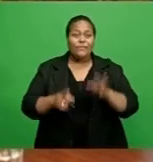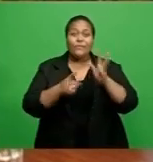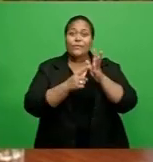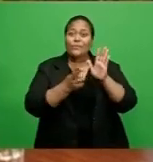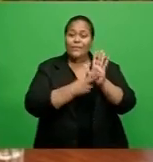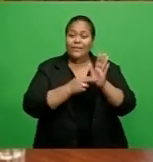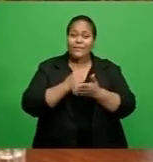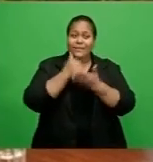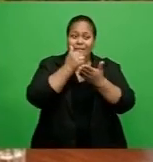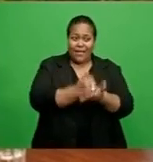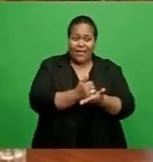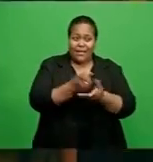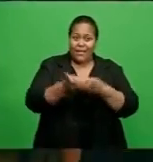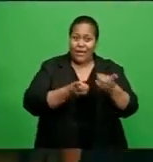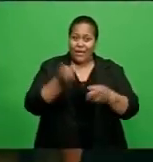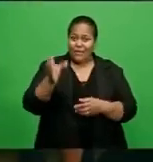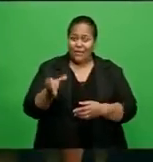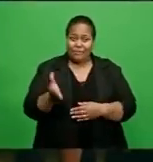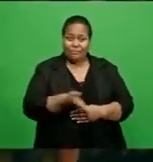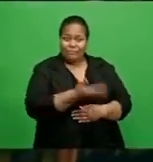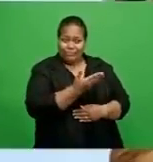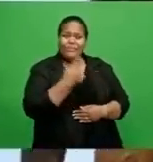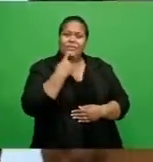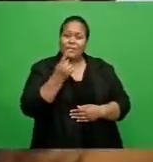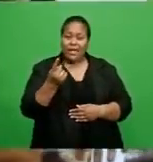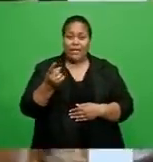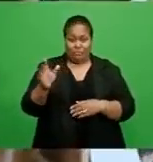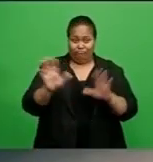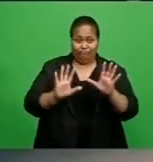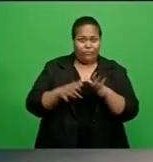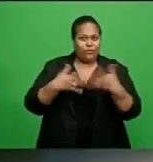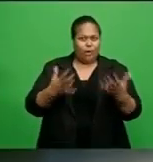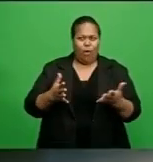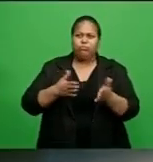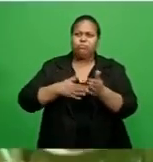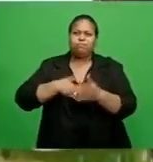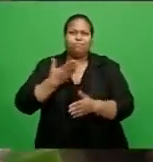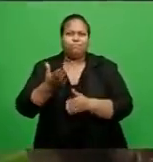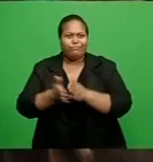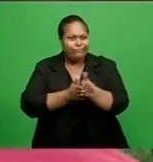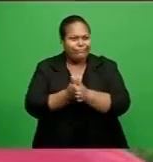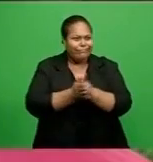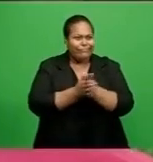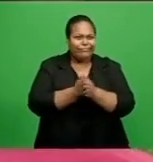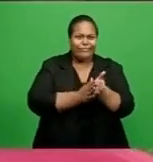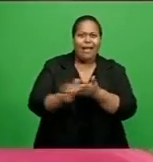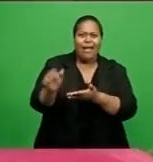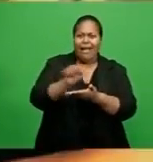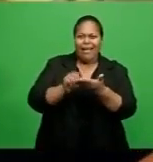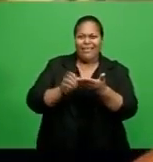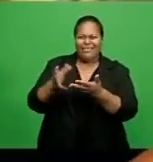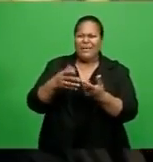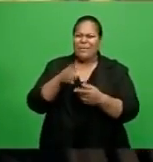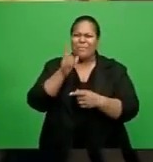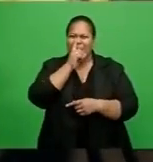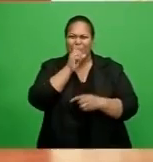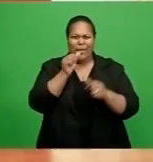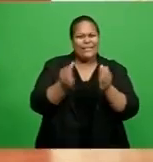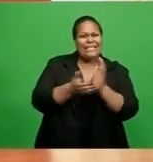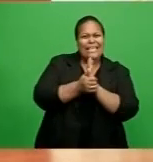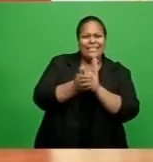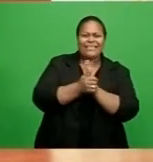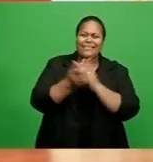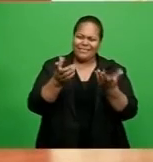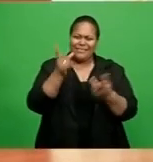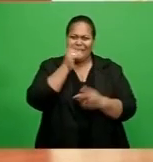Director Renata Ram says the concert has generated a lot of interest from artists and special acts, all wanting to be part of the event.